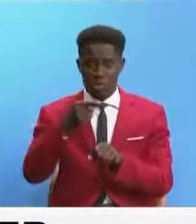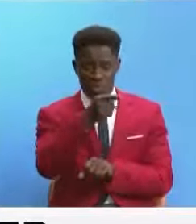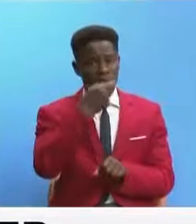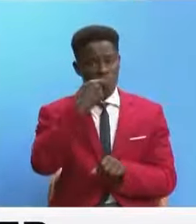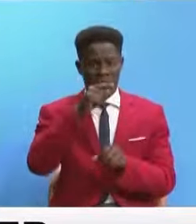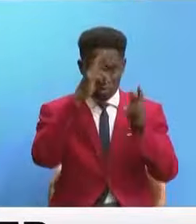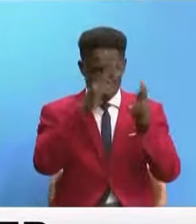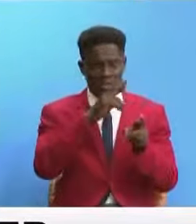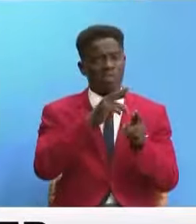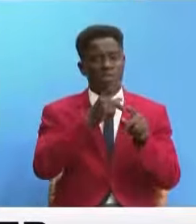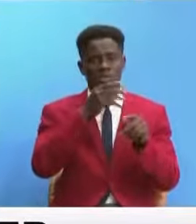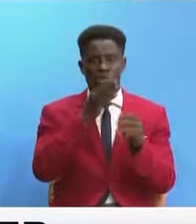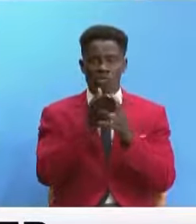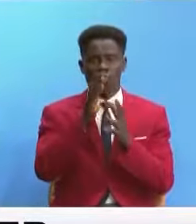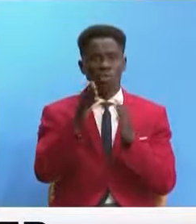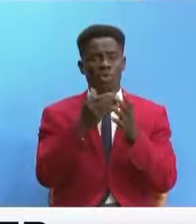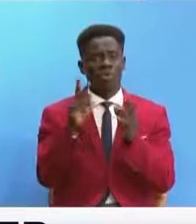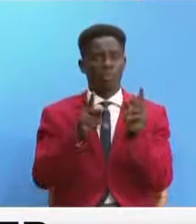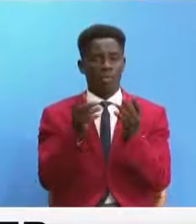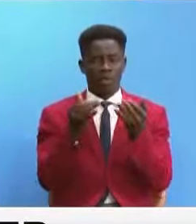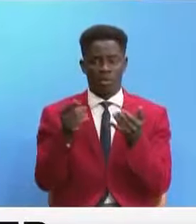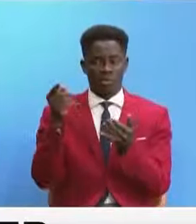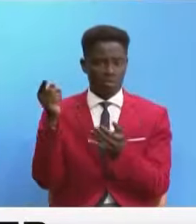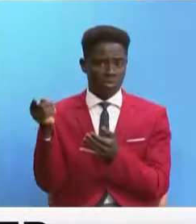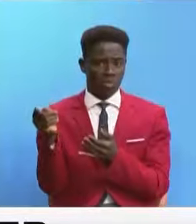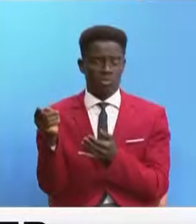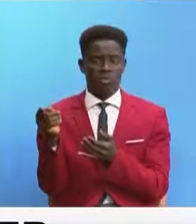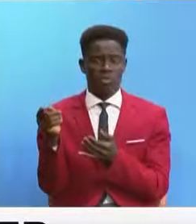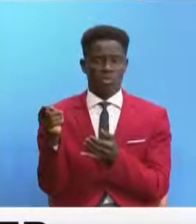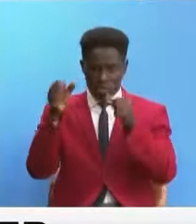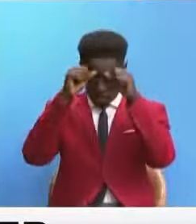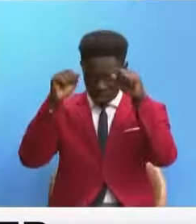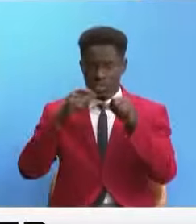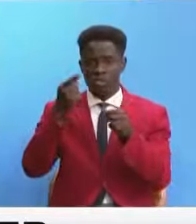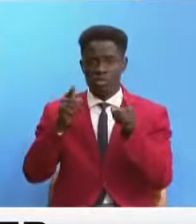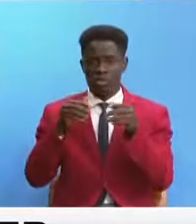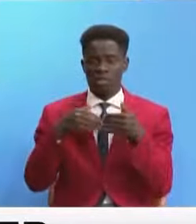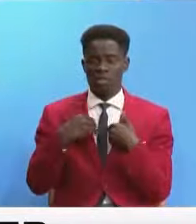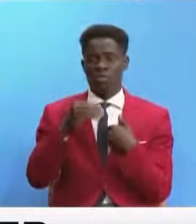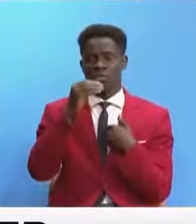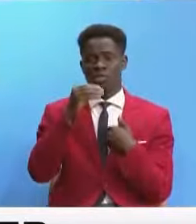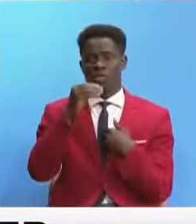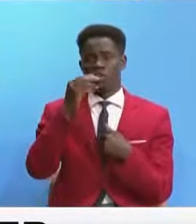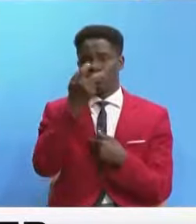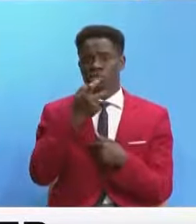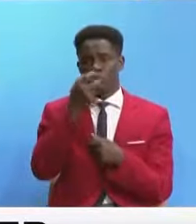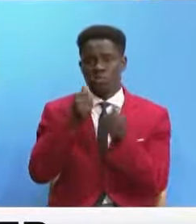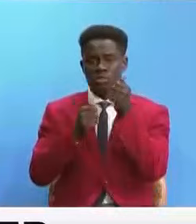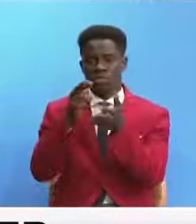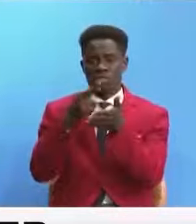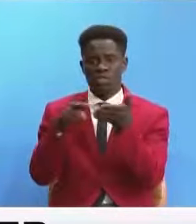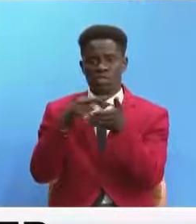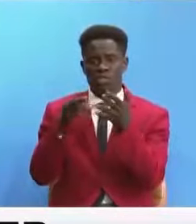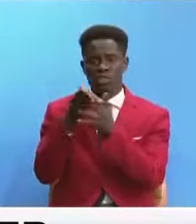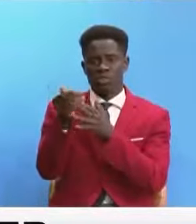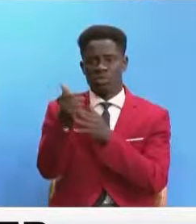this in a speech read for him by Mukushi District Commissioner Jonathan Kapungwe at Ndabala United Church of Zambia,